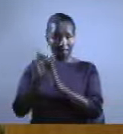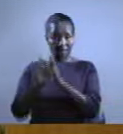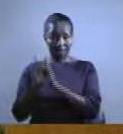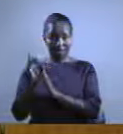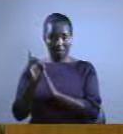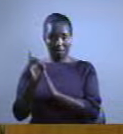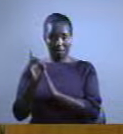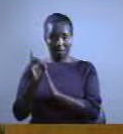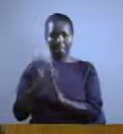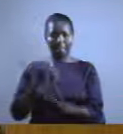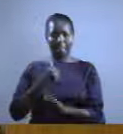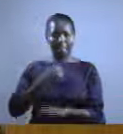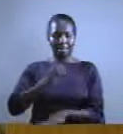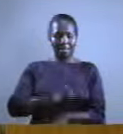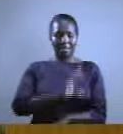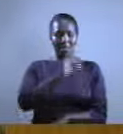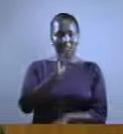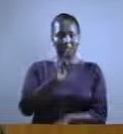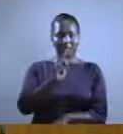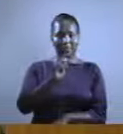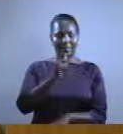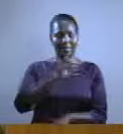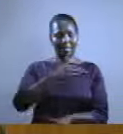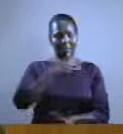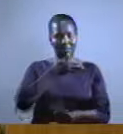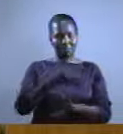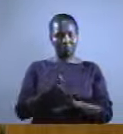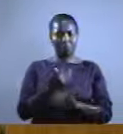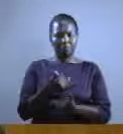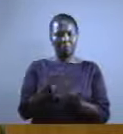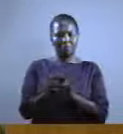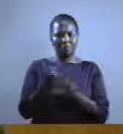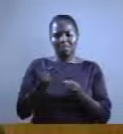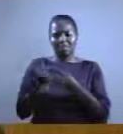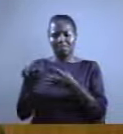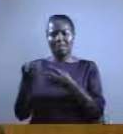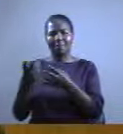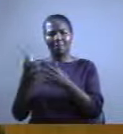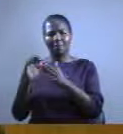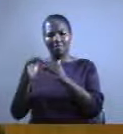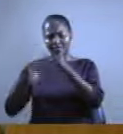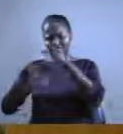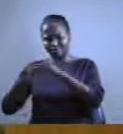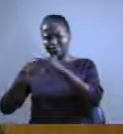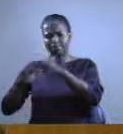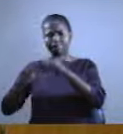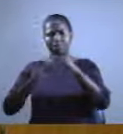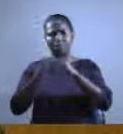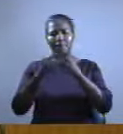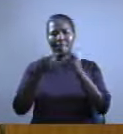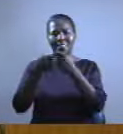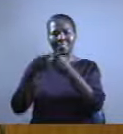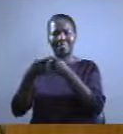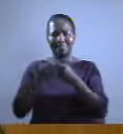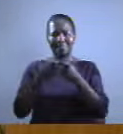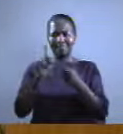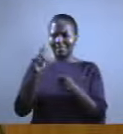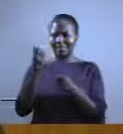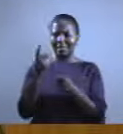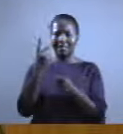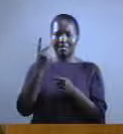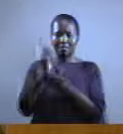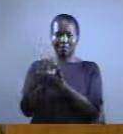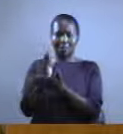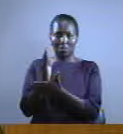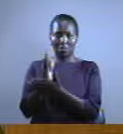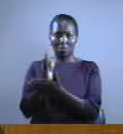the South African tax regime for R&D also provides substantial tax incentives aimed at ensuring that